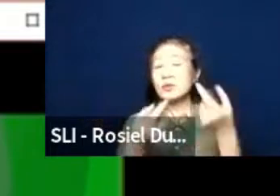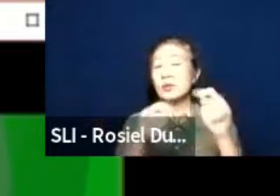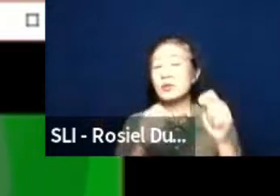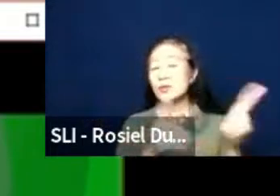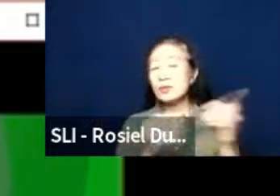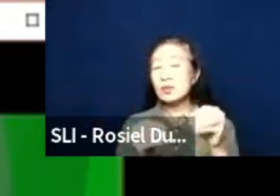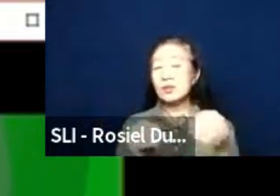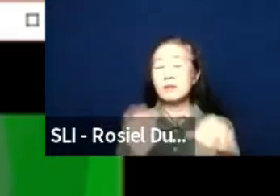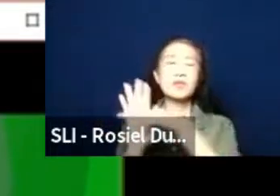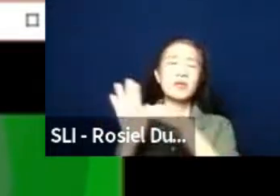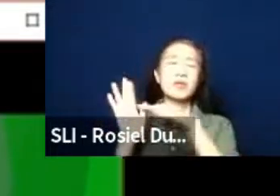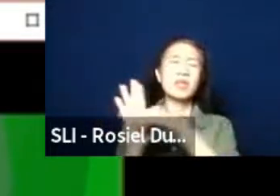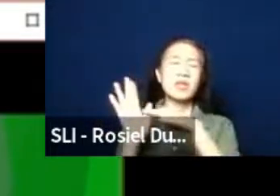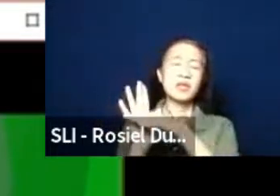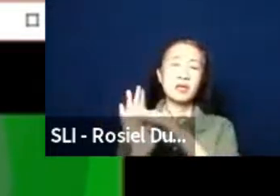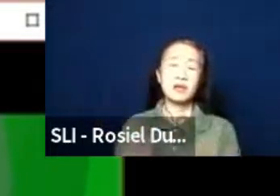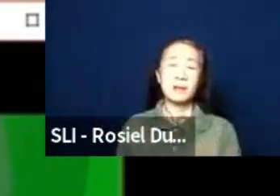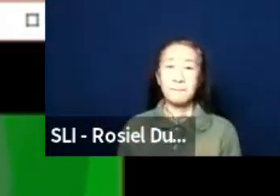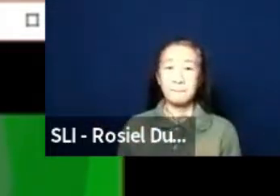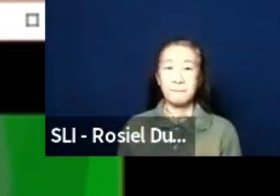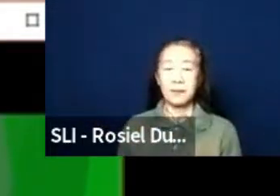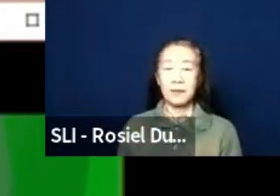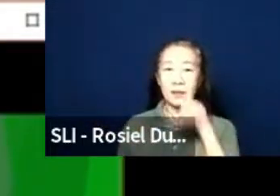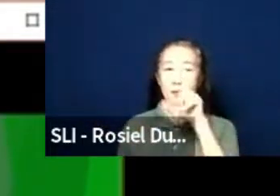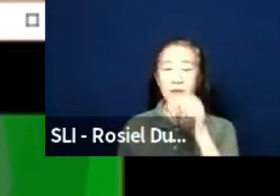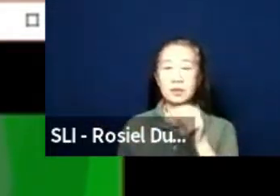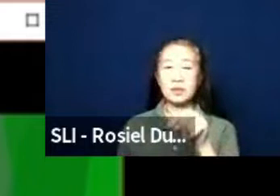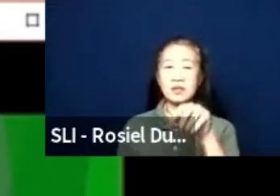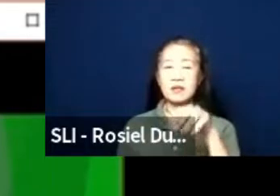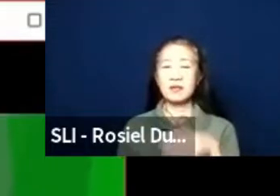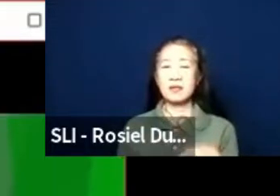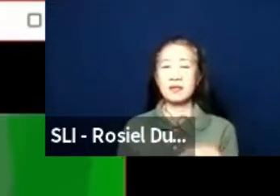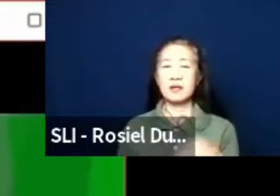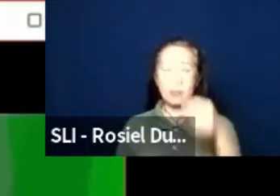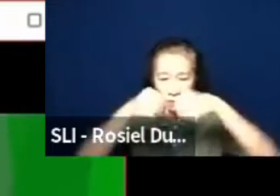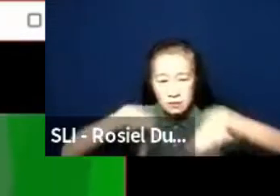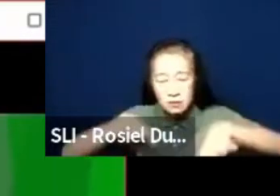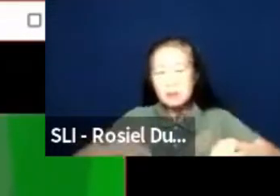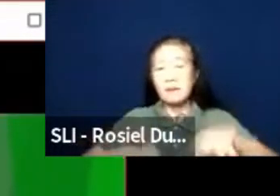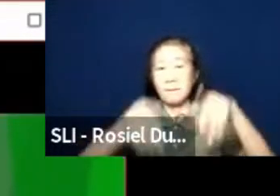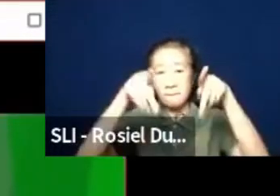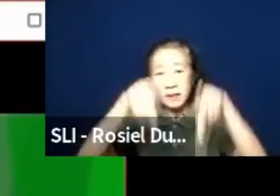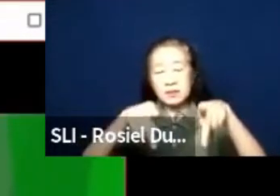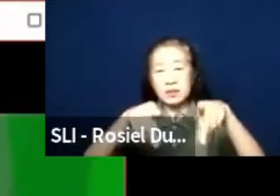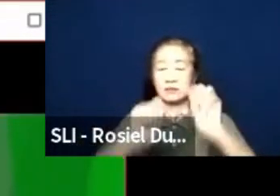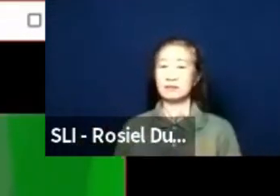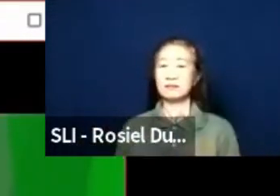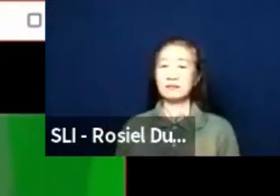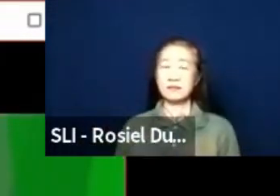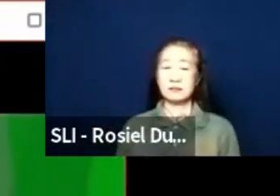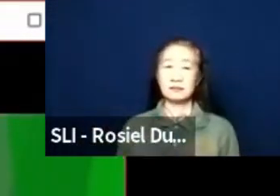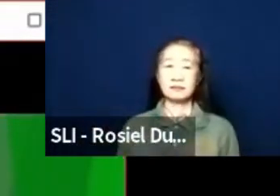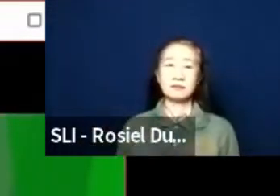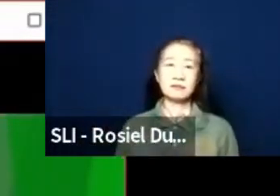we are preventing a reported missing person, something like that. Okay, now let's move on to